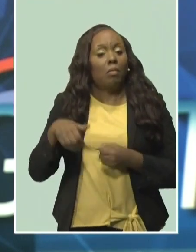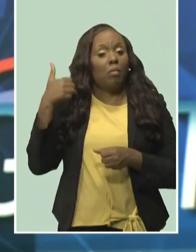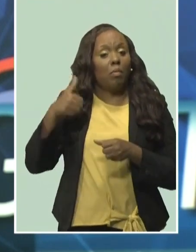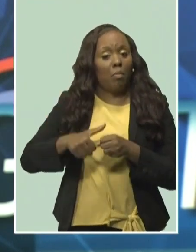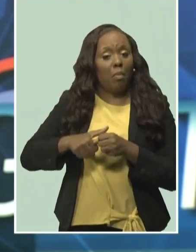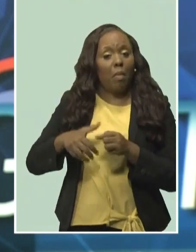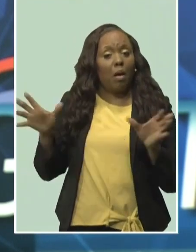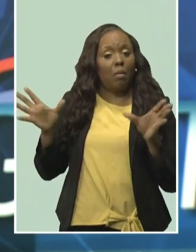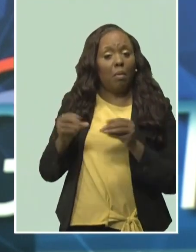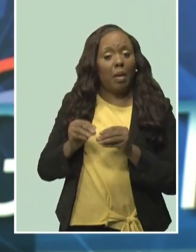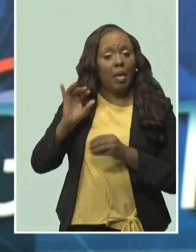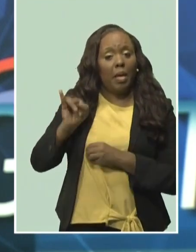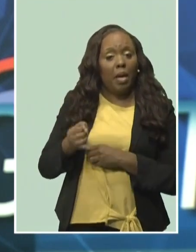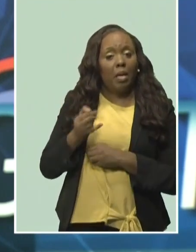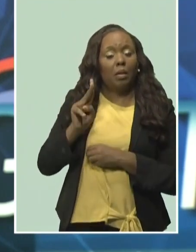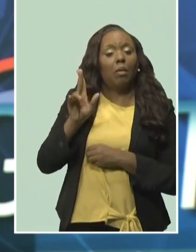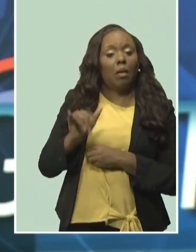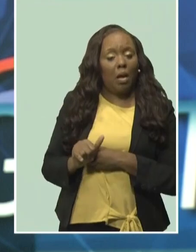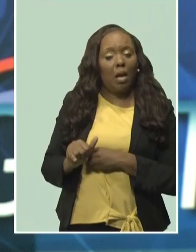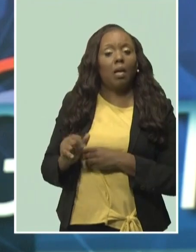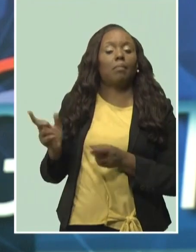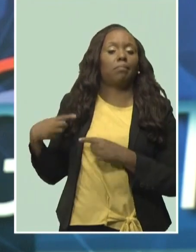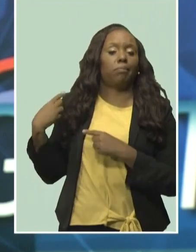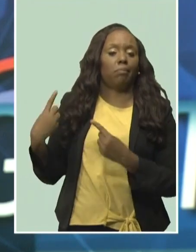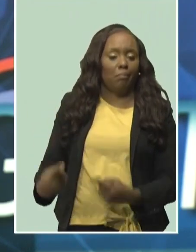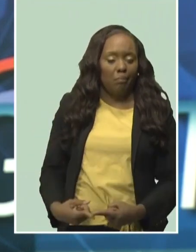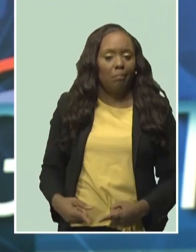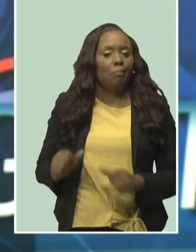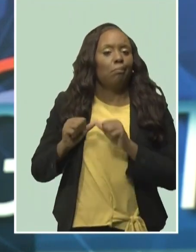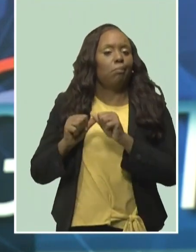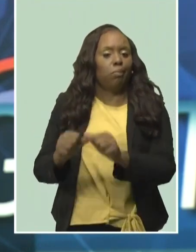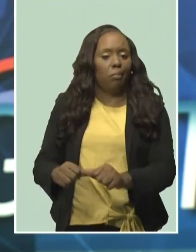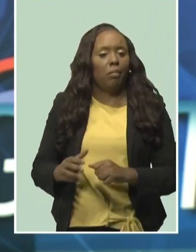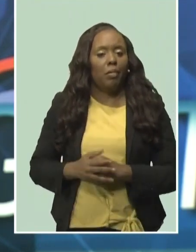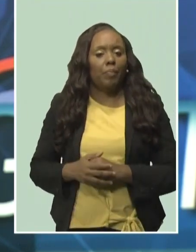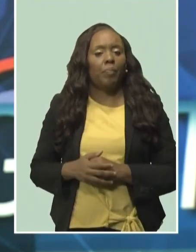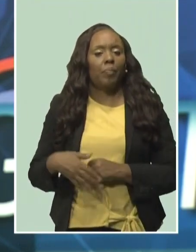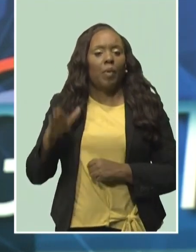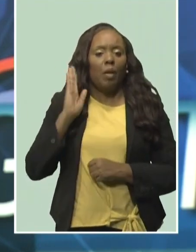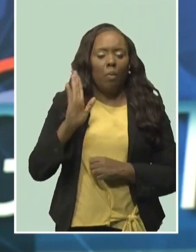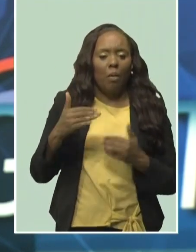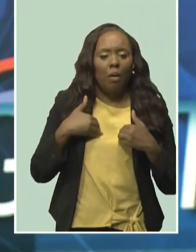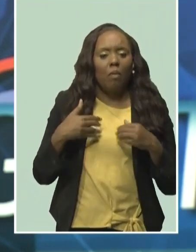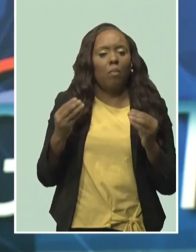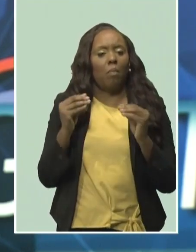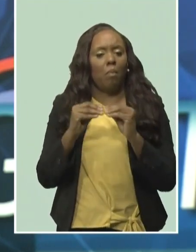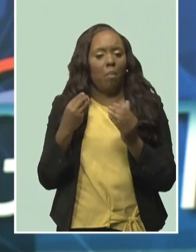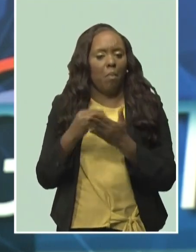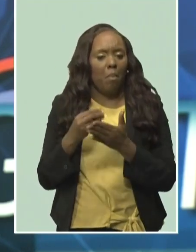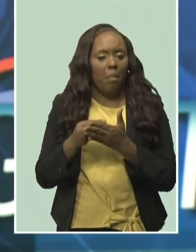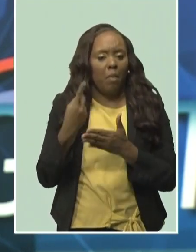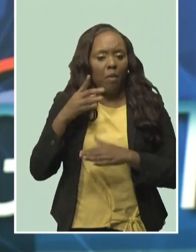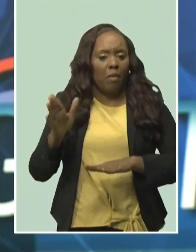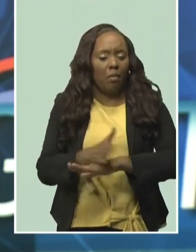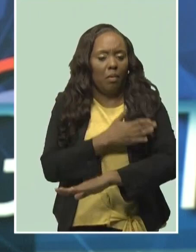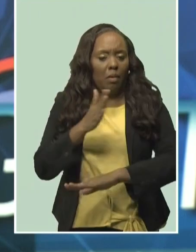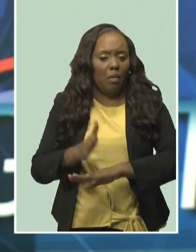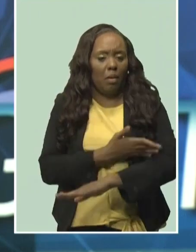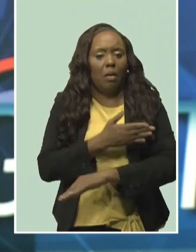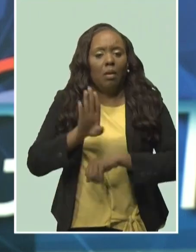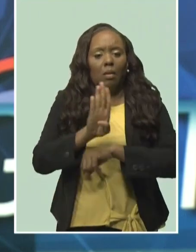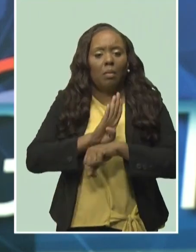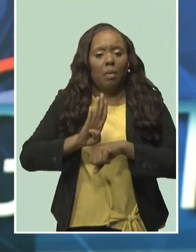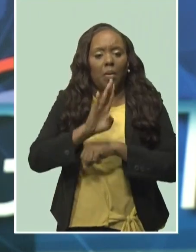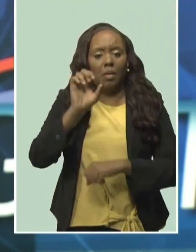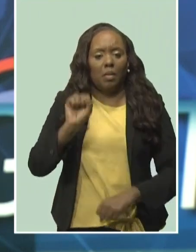July. This will be achieved through a debt for climate swap to provide much-needed funding for the upgrade of the Barbados South